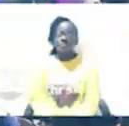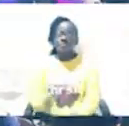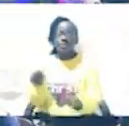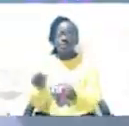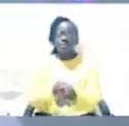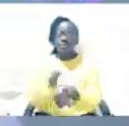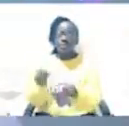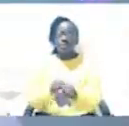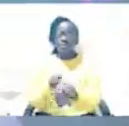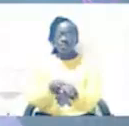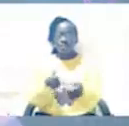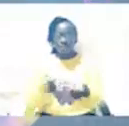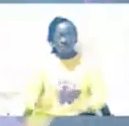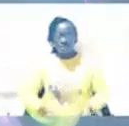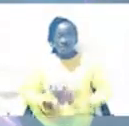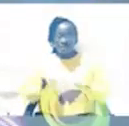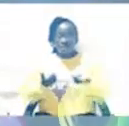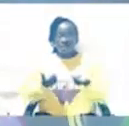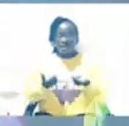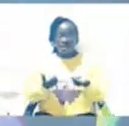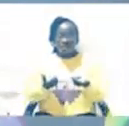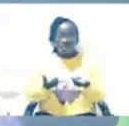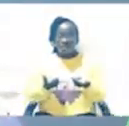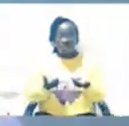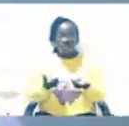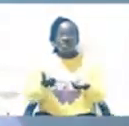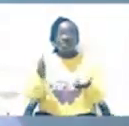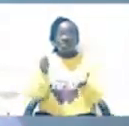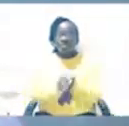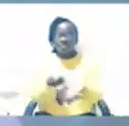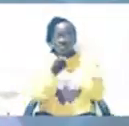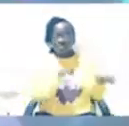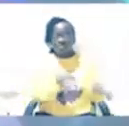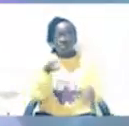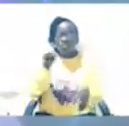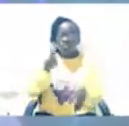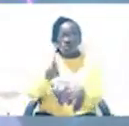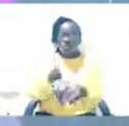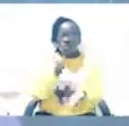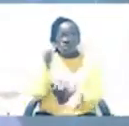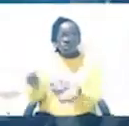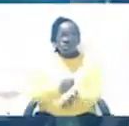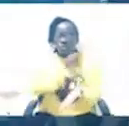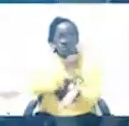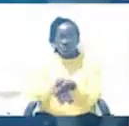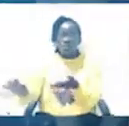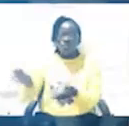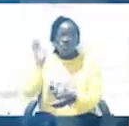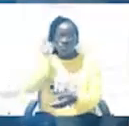Every life that is dead or decay or destroy shall have life again.